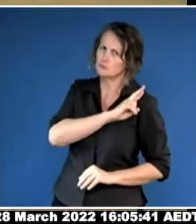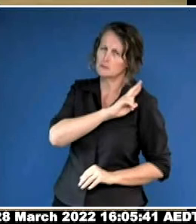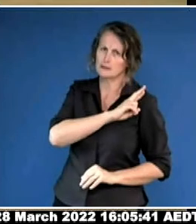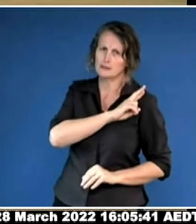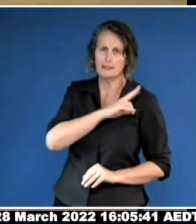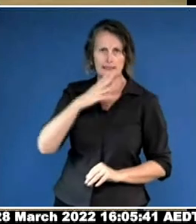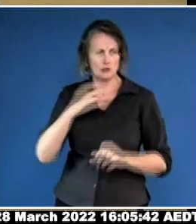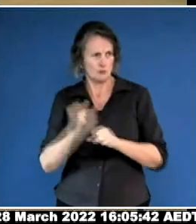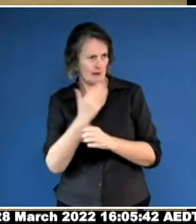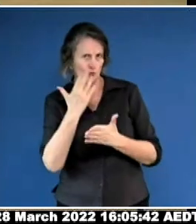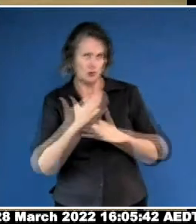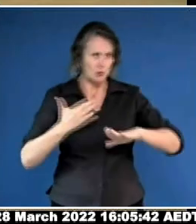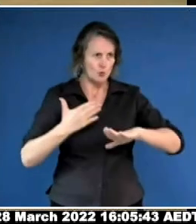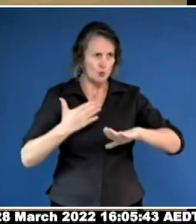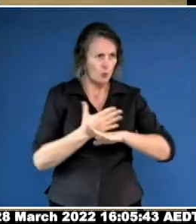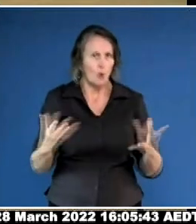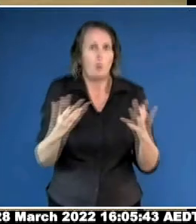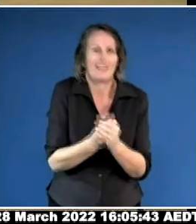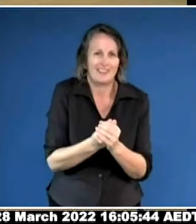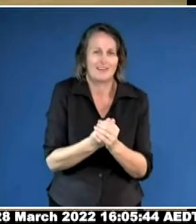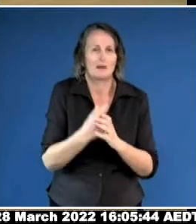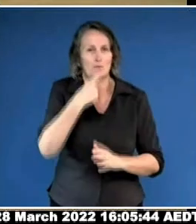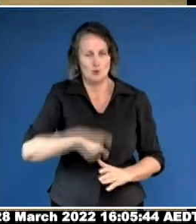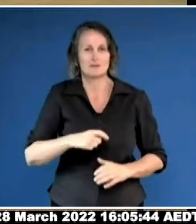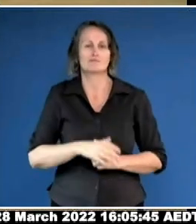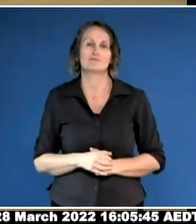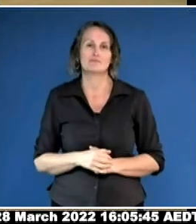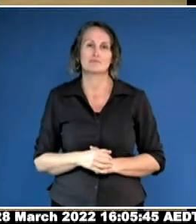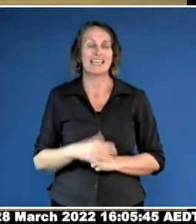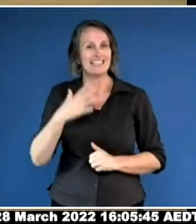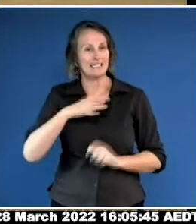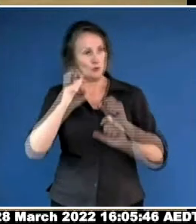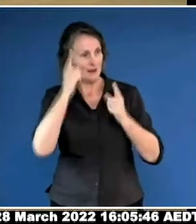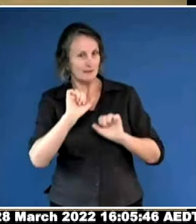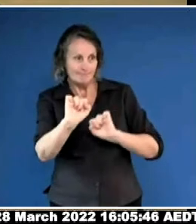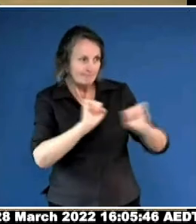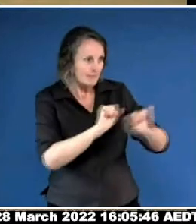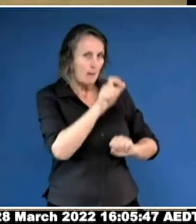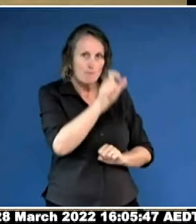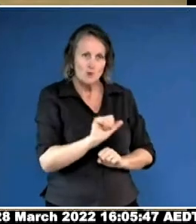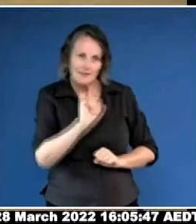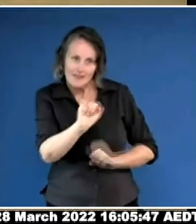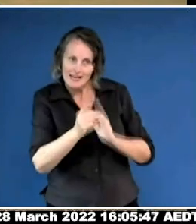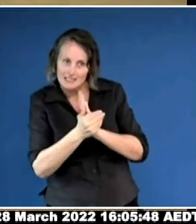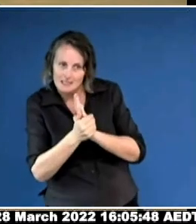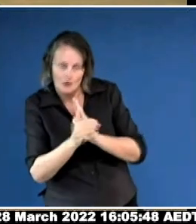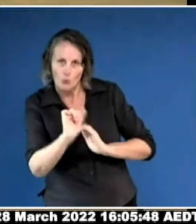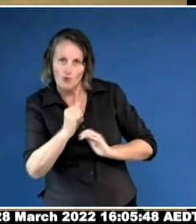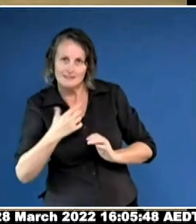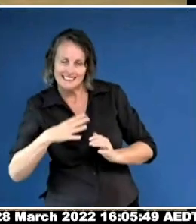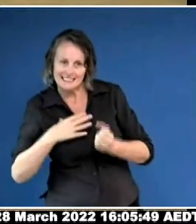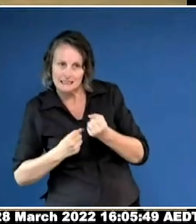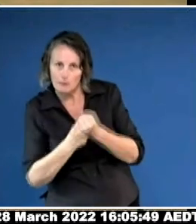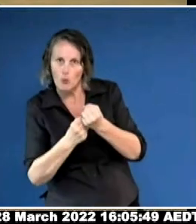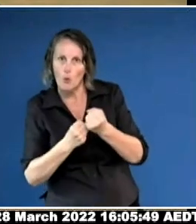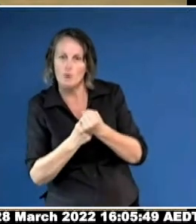in those spaces. Regular workers become familiar with the support needs and routines of an end user and may fall into a